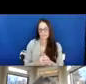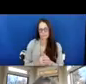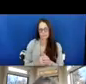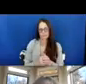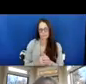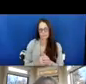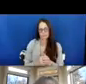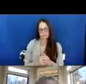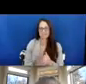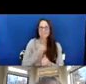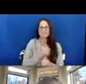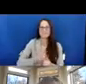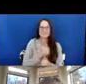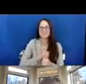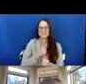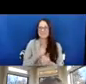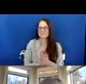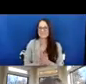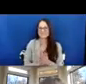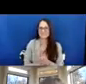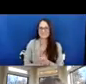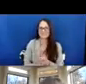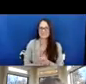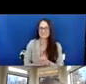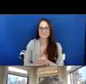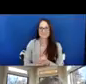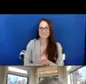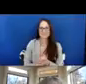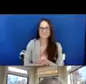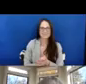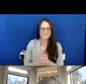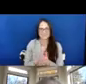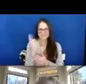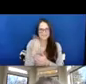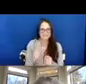sorry, sorry, sorry, sorry. I just, something happened here.